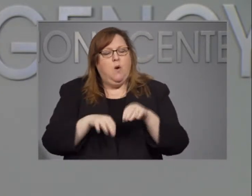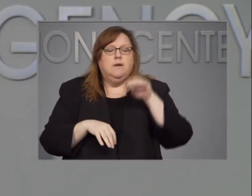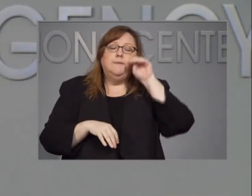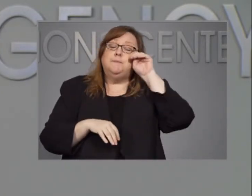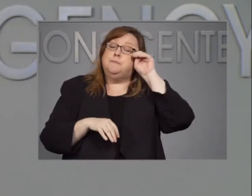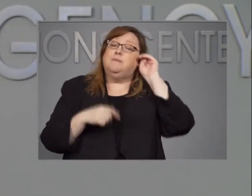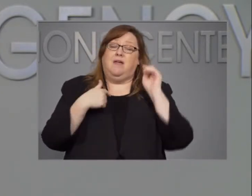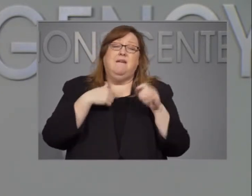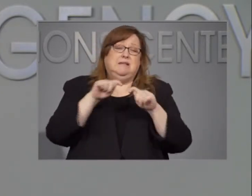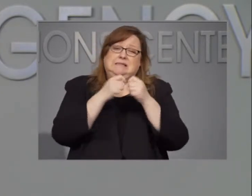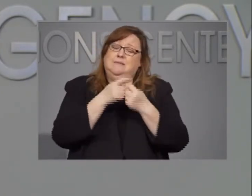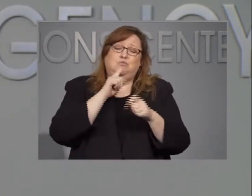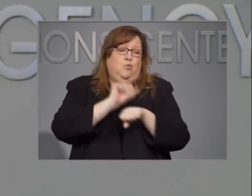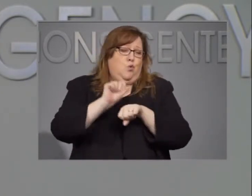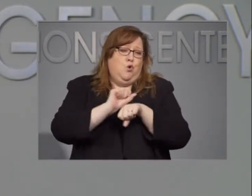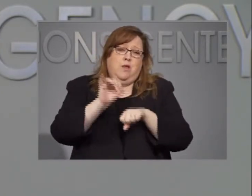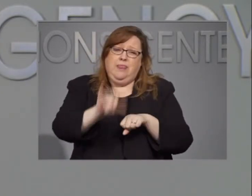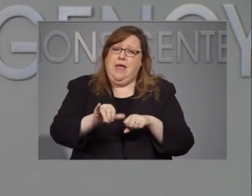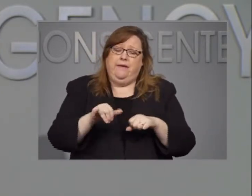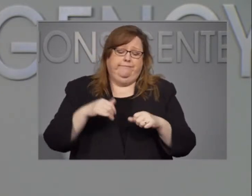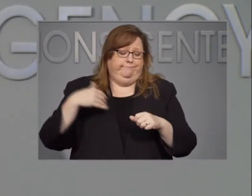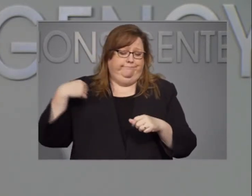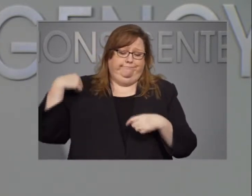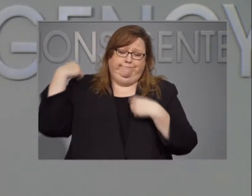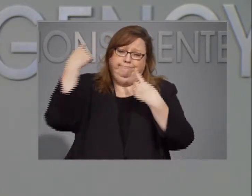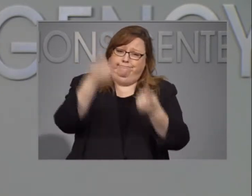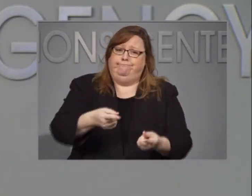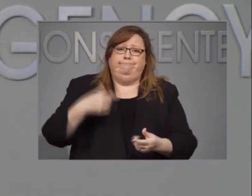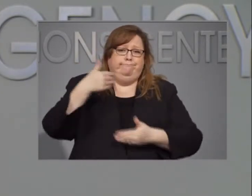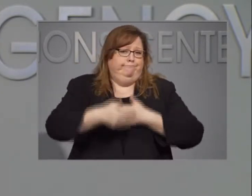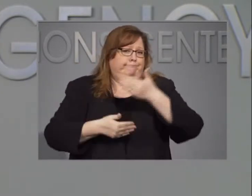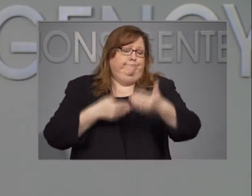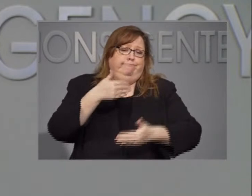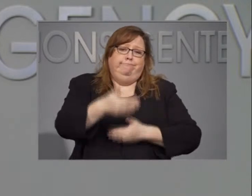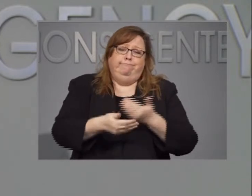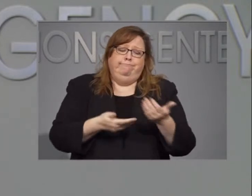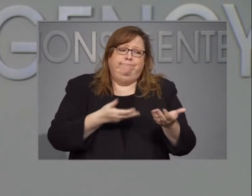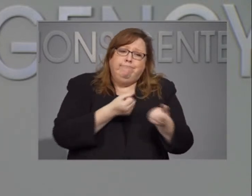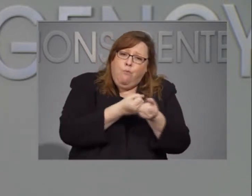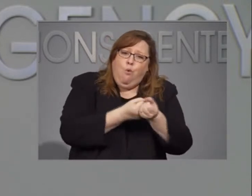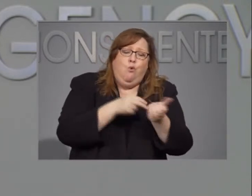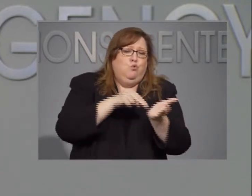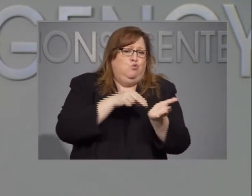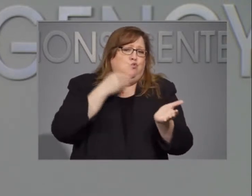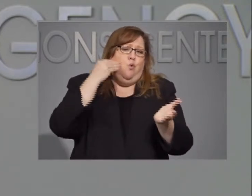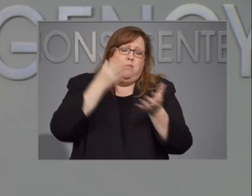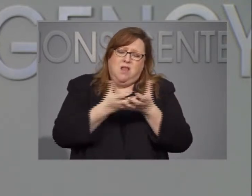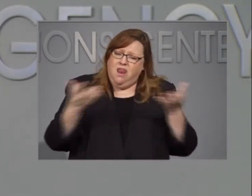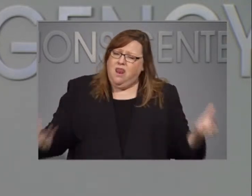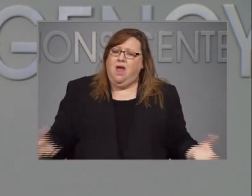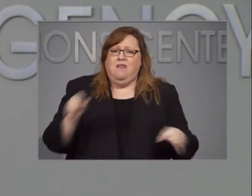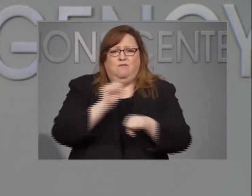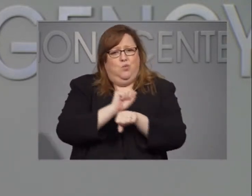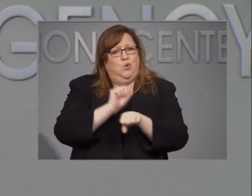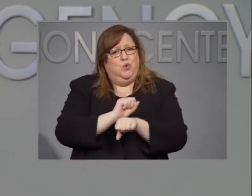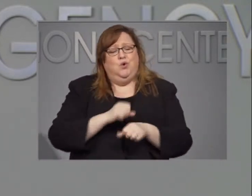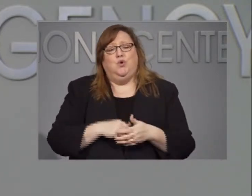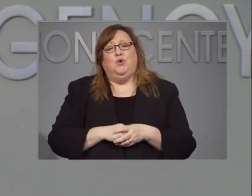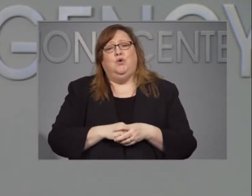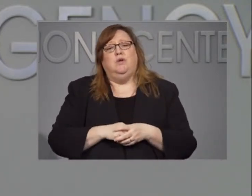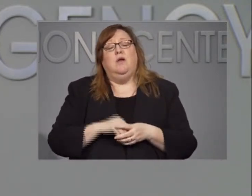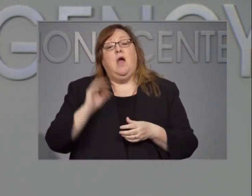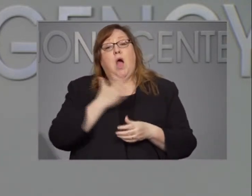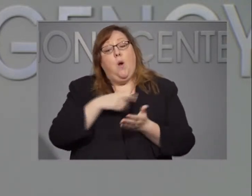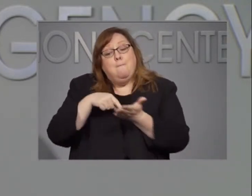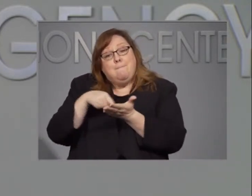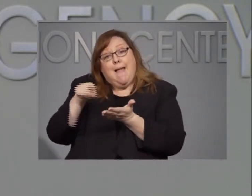extensively for a long time. So there's quite a lot of work that goes into what's happening in our nursing homes. We have reflected our payment